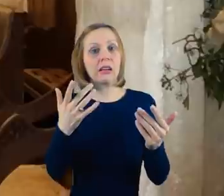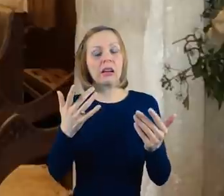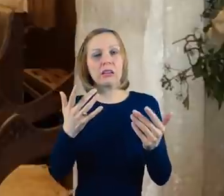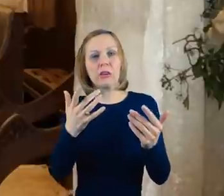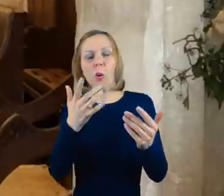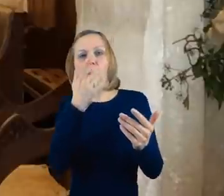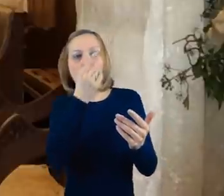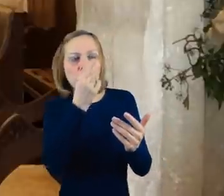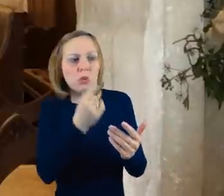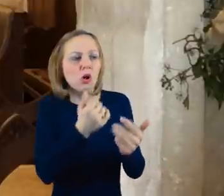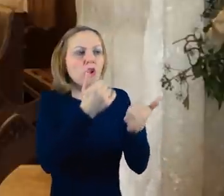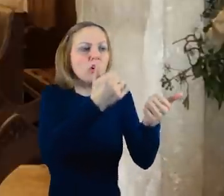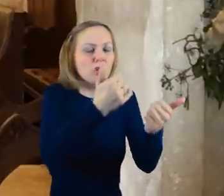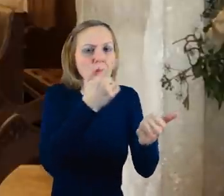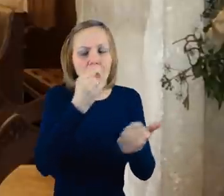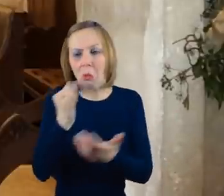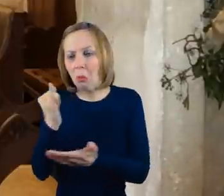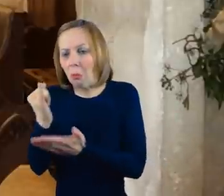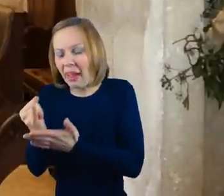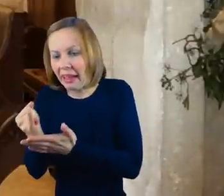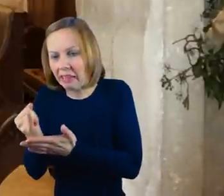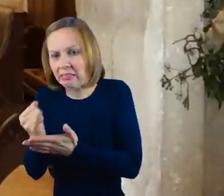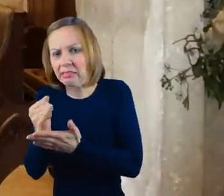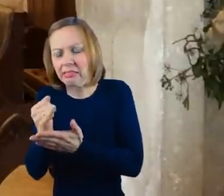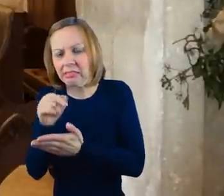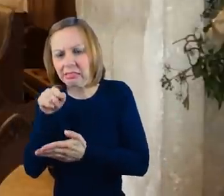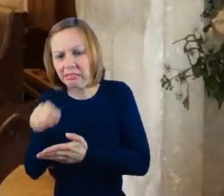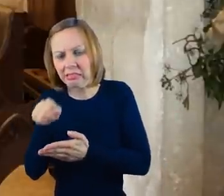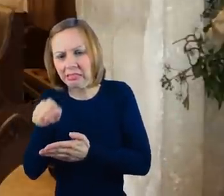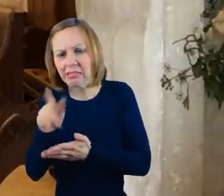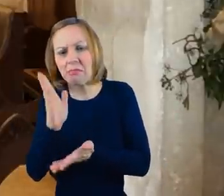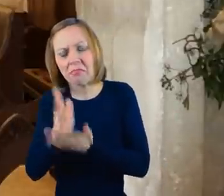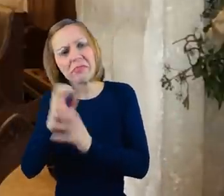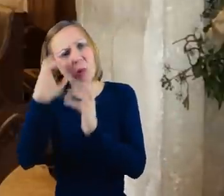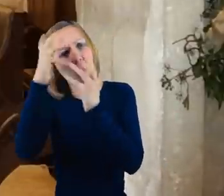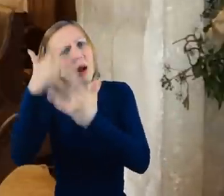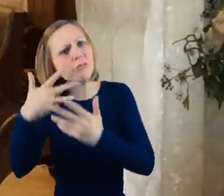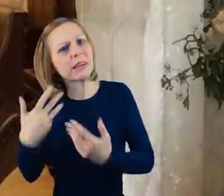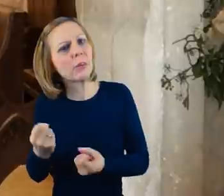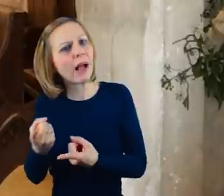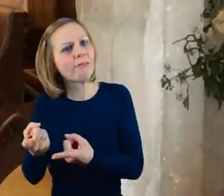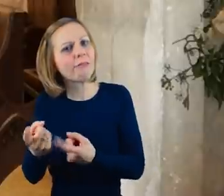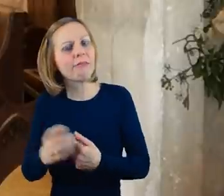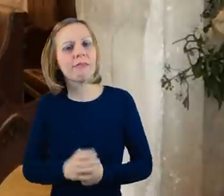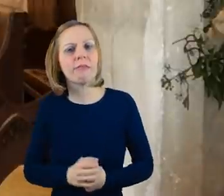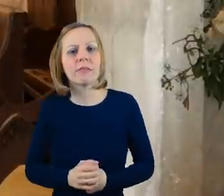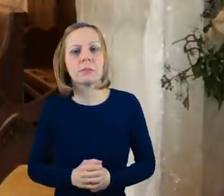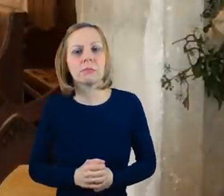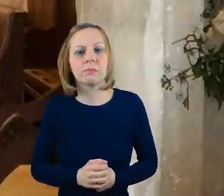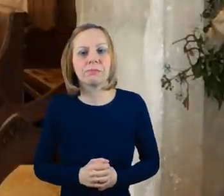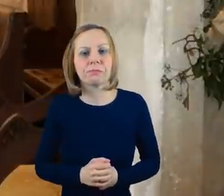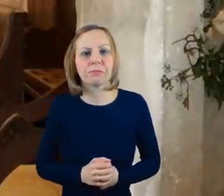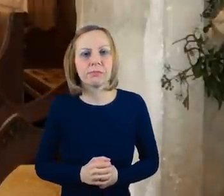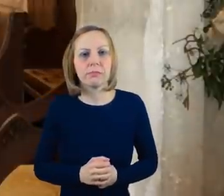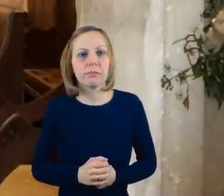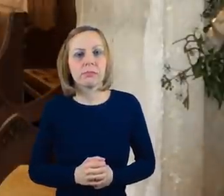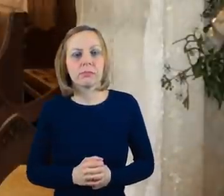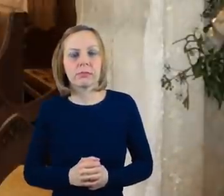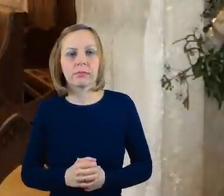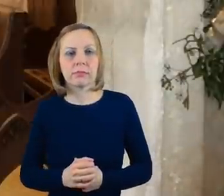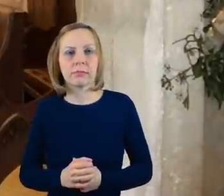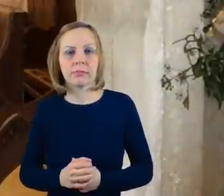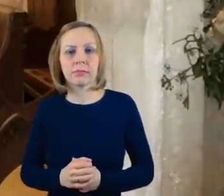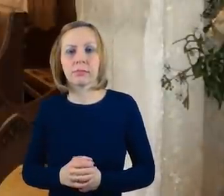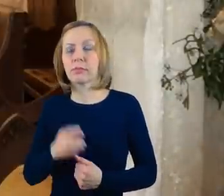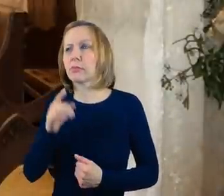turning out well is one of the options, then worry is very easy to come by. If the rain